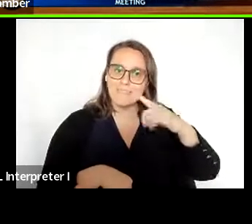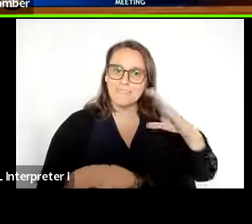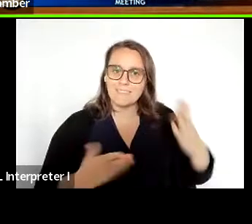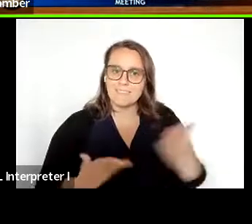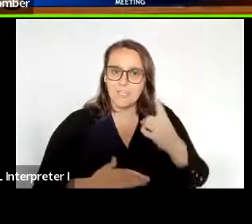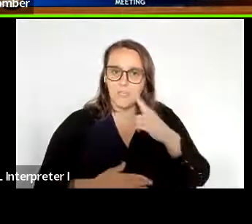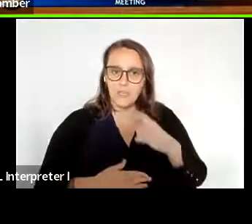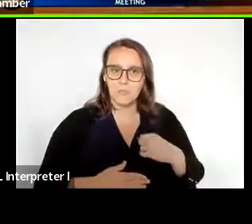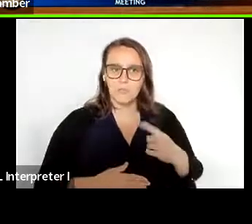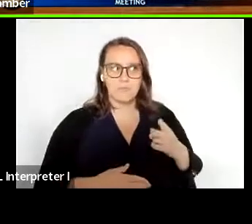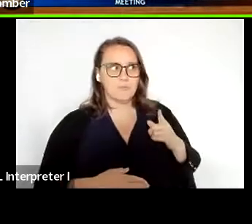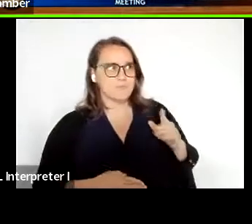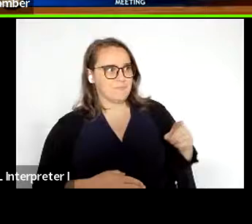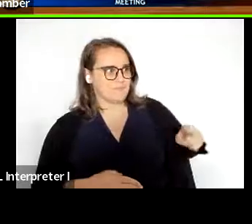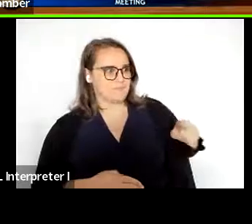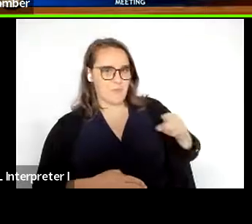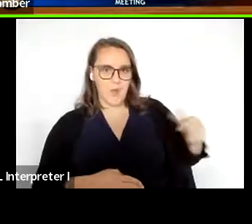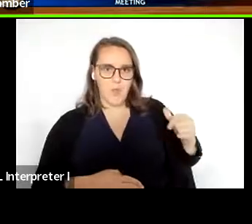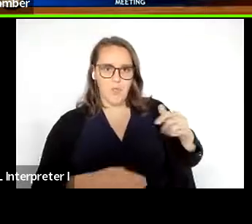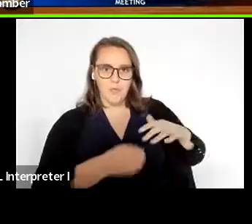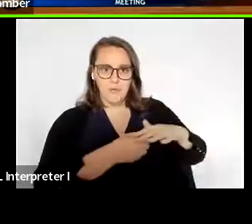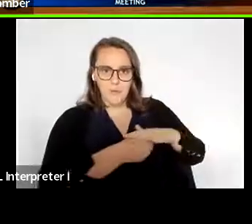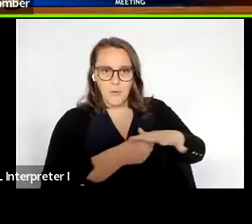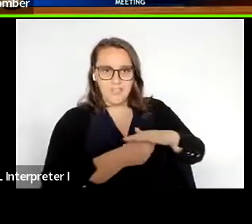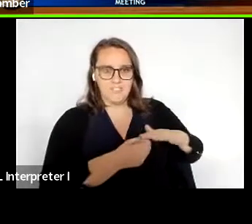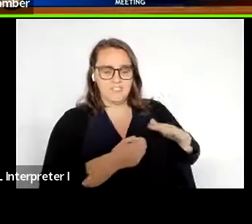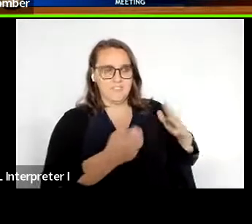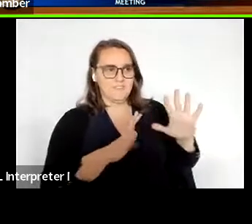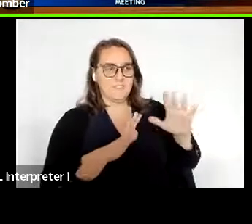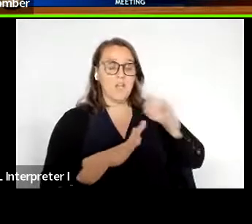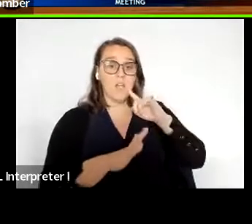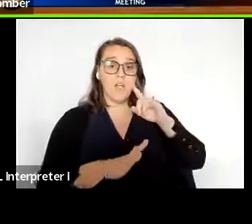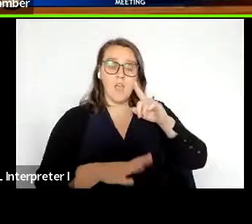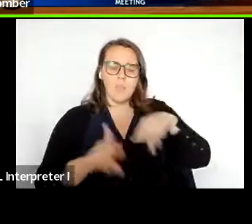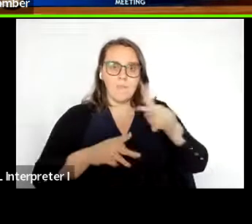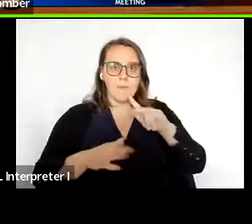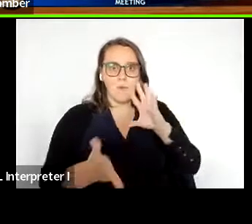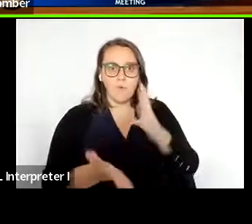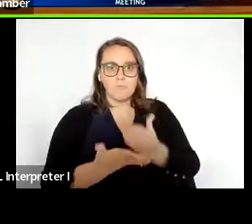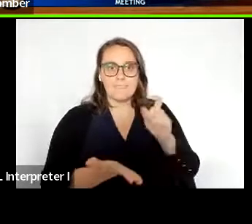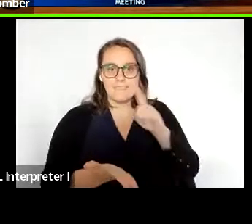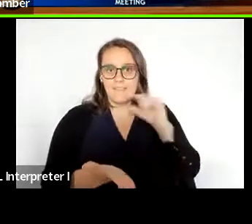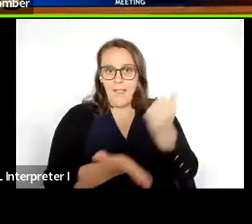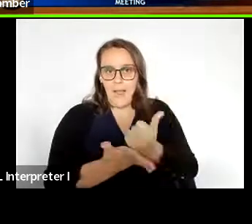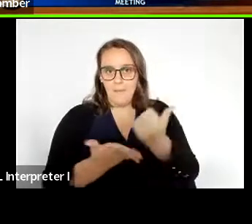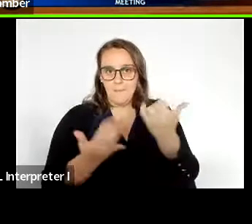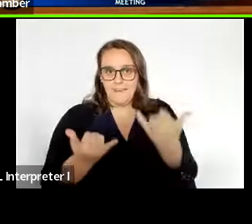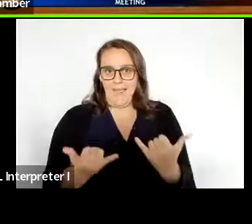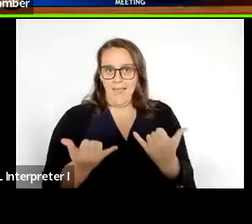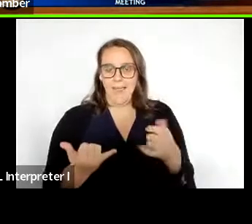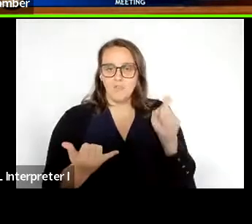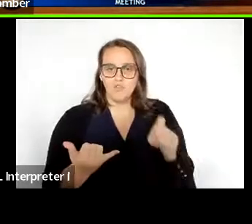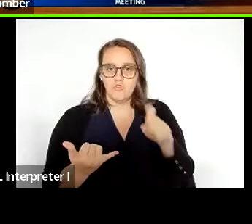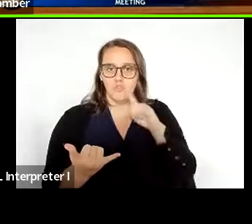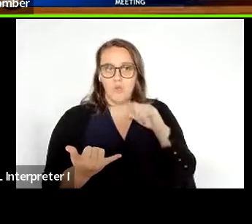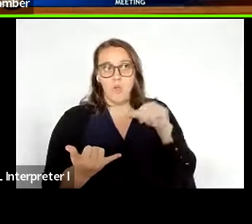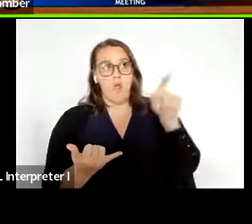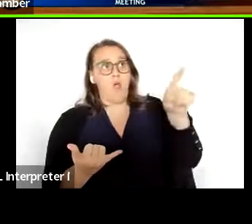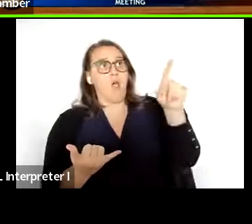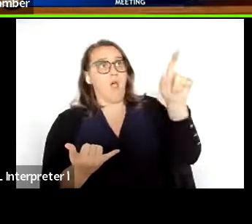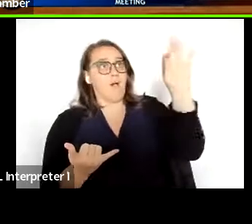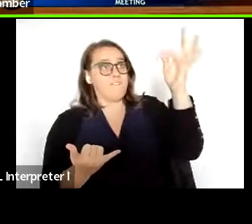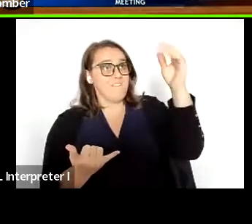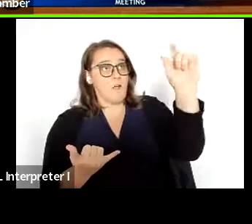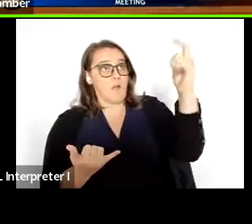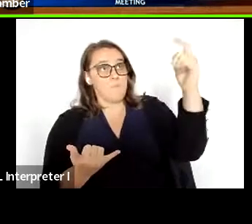other jurisdictions. The people coming to our city need help now. More assistance should be coming from the federal government.